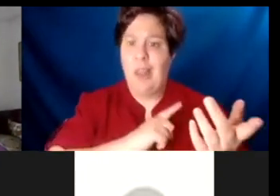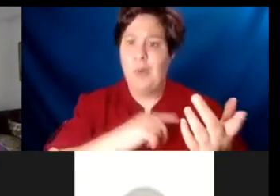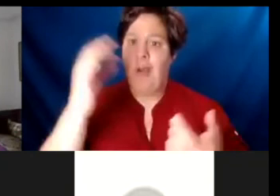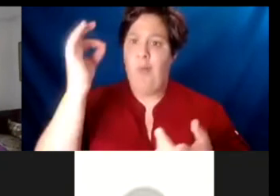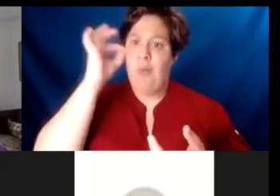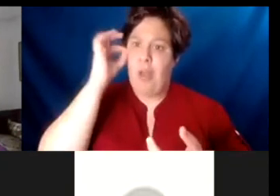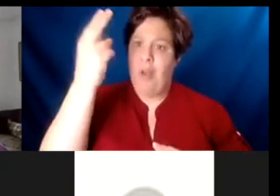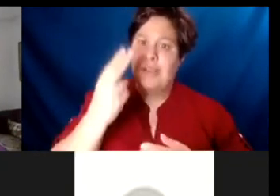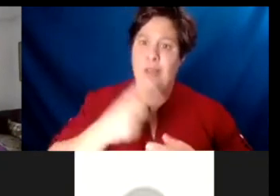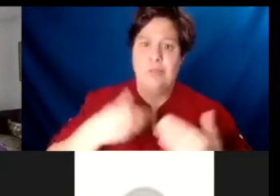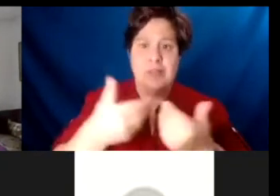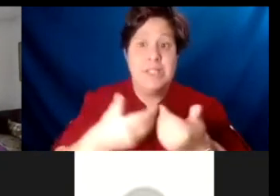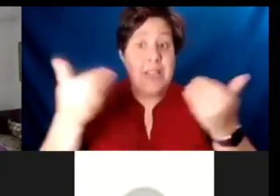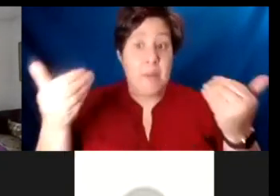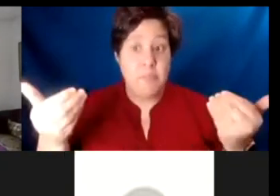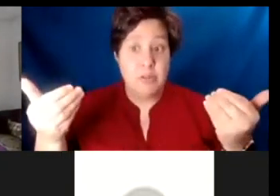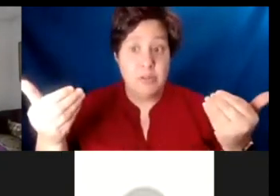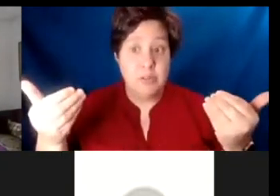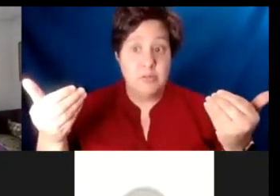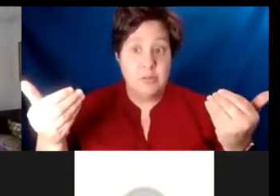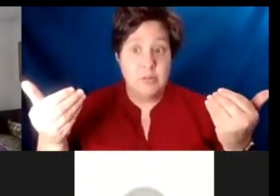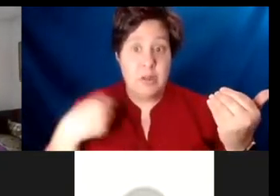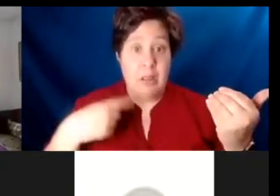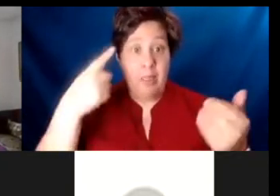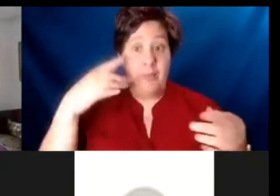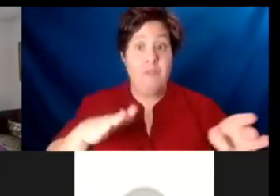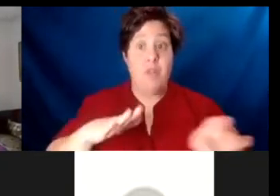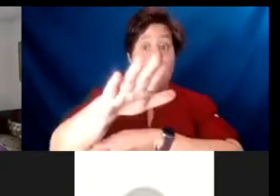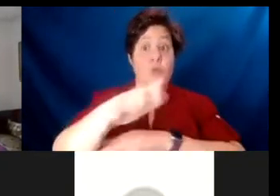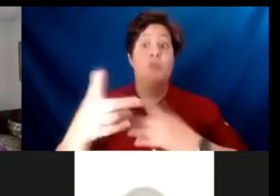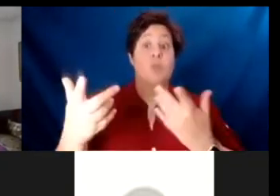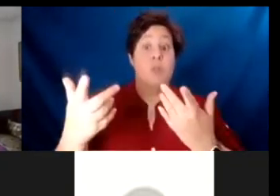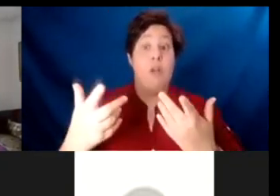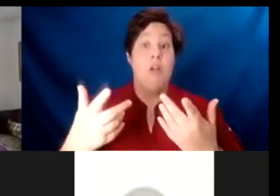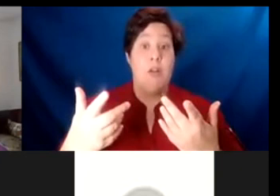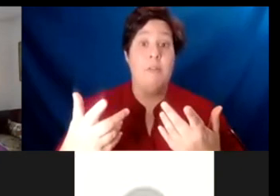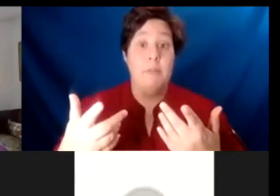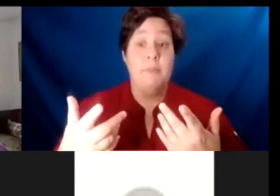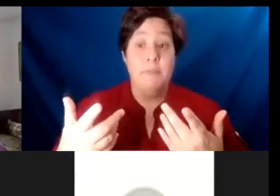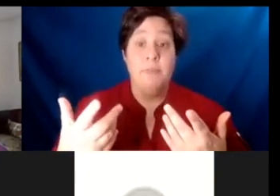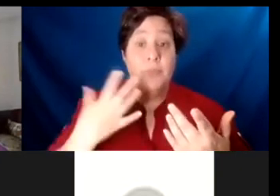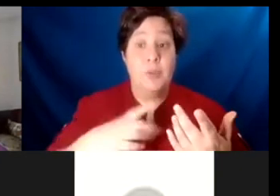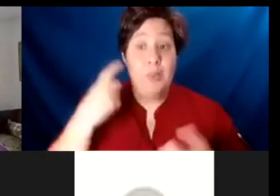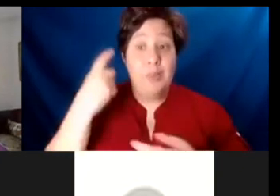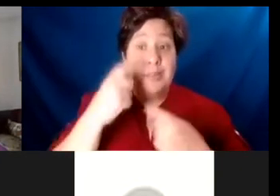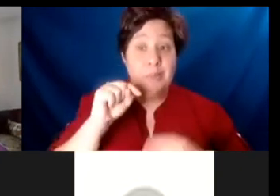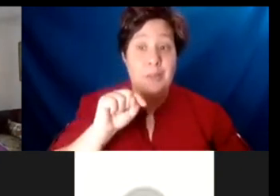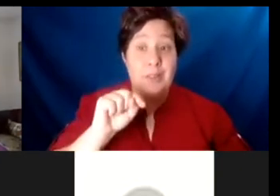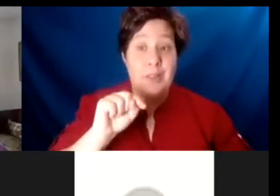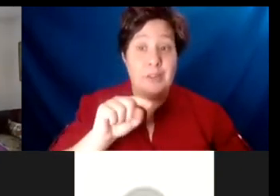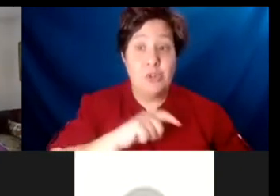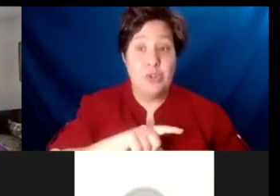that's separate. And I just think for future going forwards, maybe that could be put